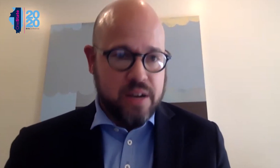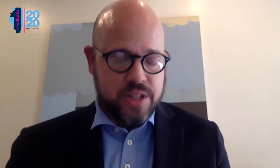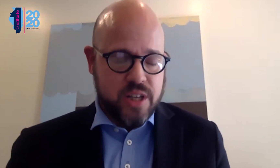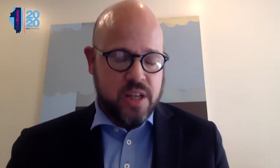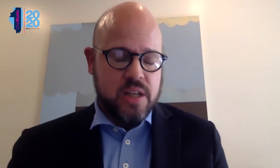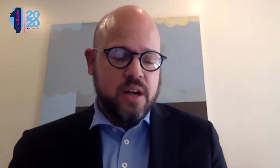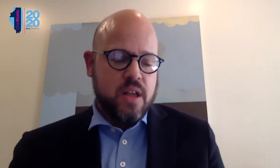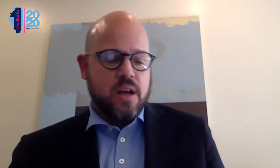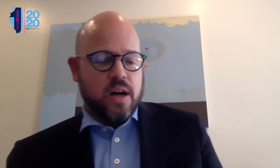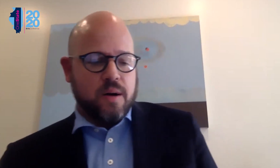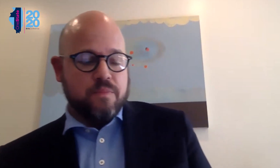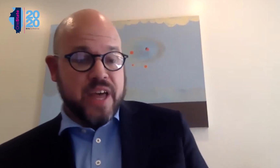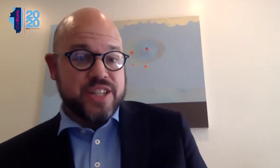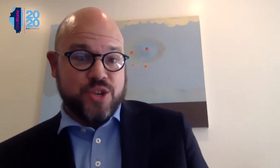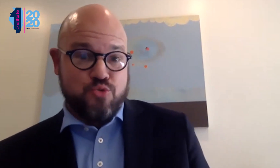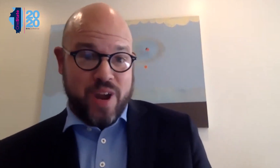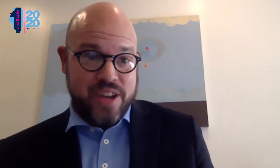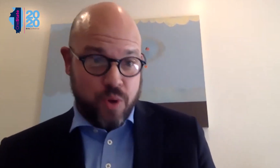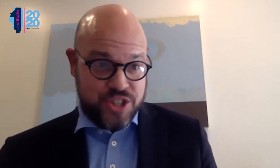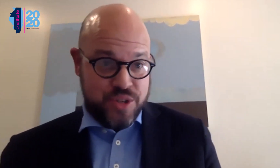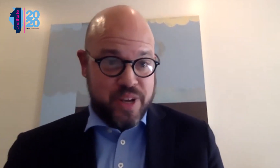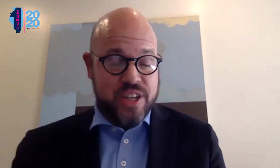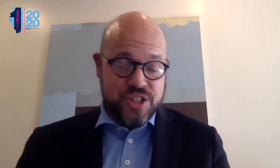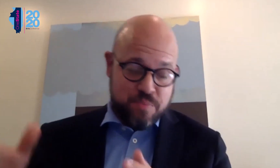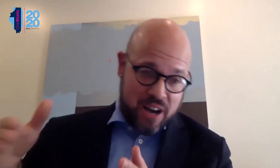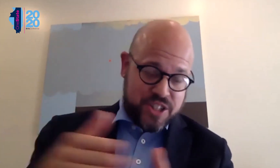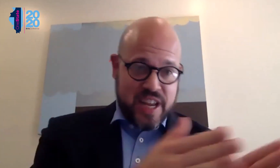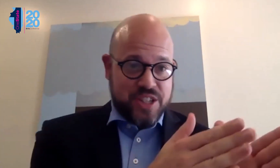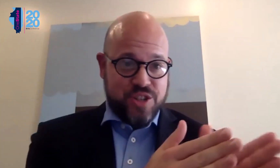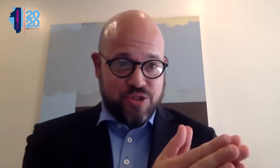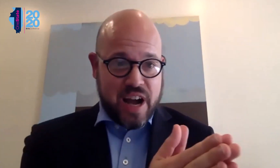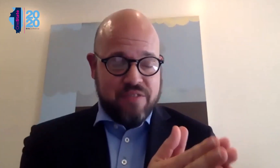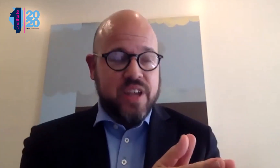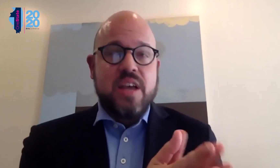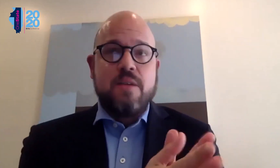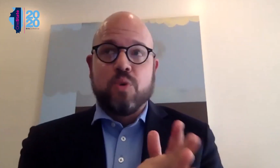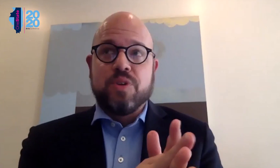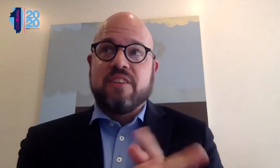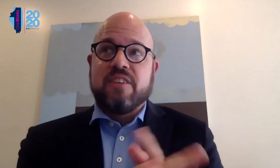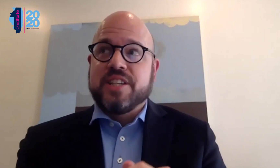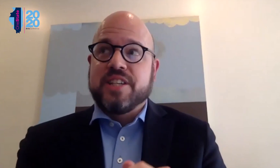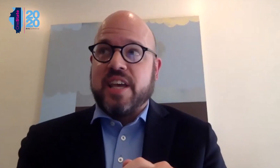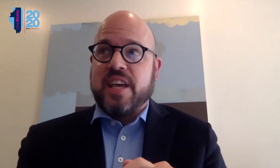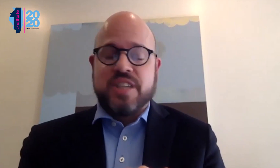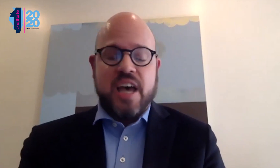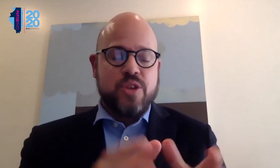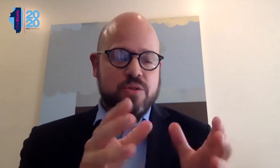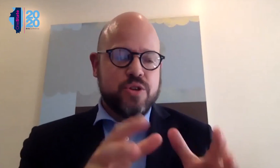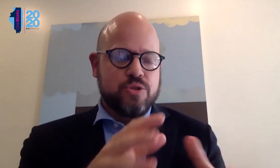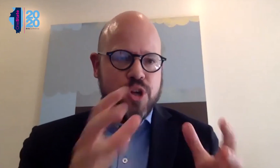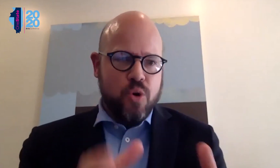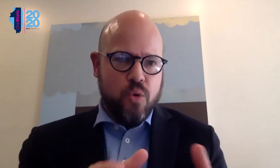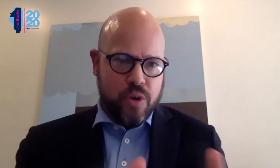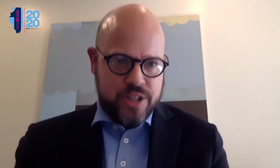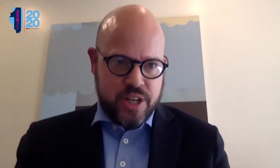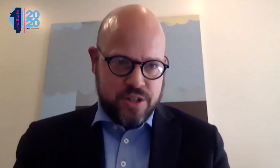to policy? That is a great question, because policy has to drive. Like, one thing I like to say is that